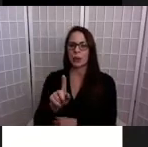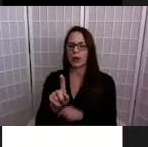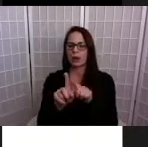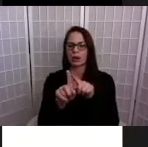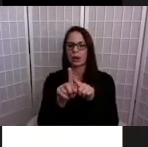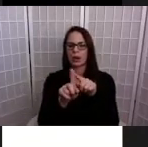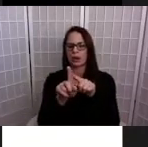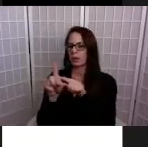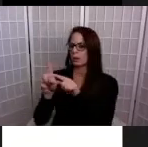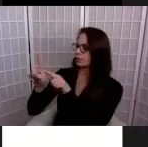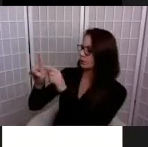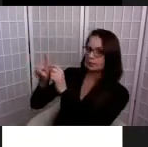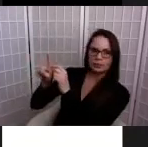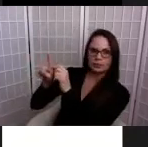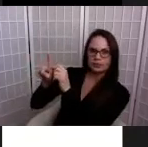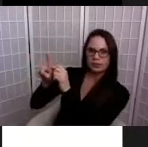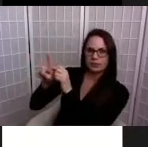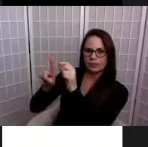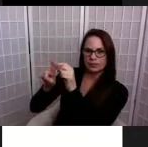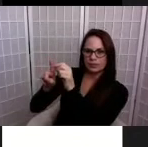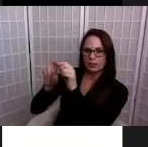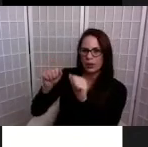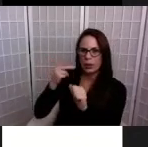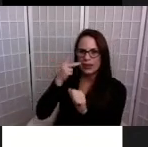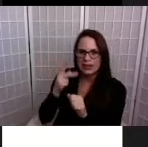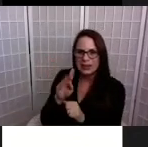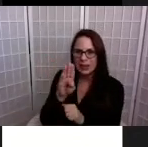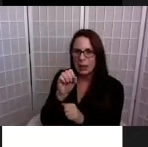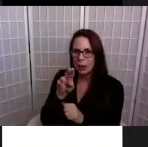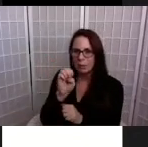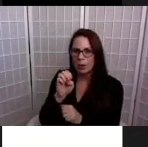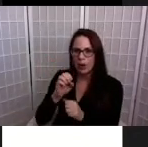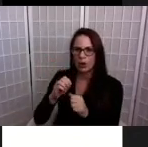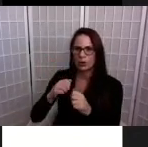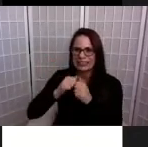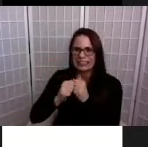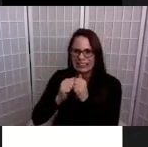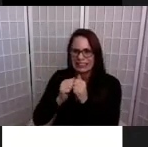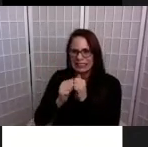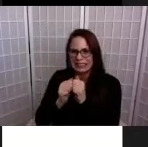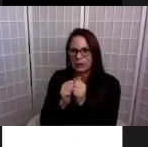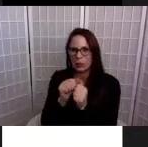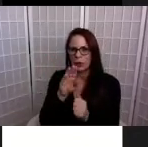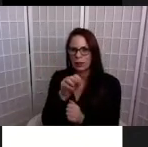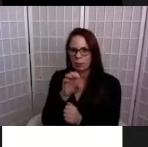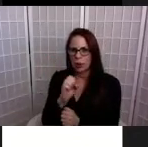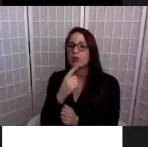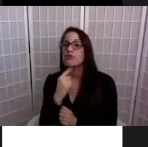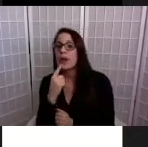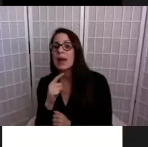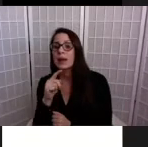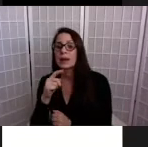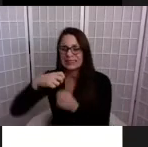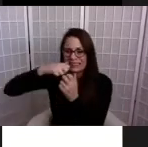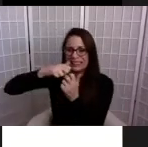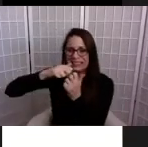you can see the bone is rubbing against bone. And here you can see normal cartilage. That's the red arrow is bone against bone. The blue arrow is